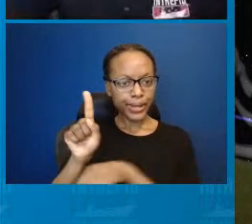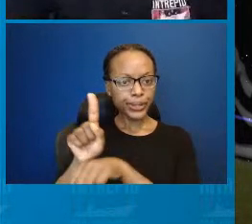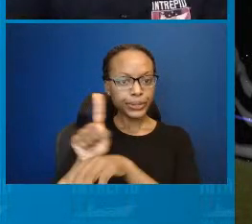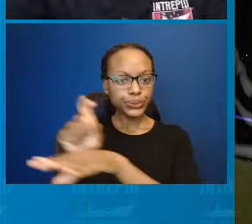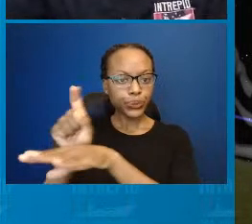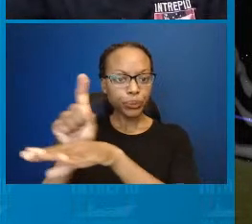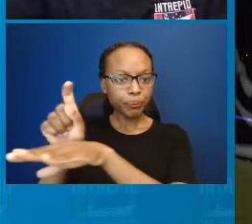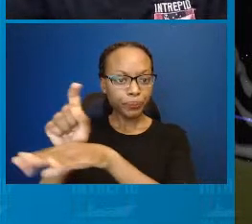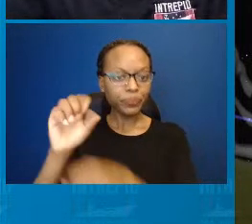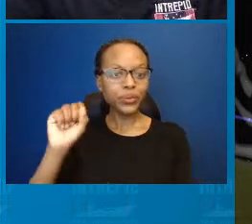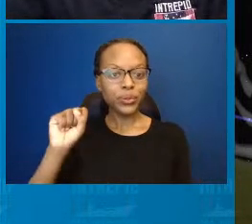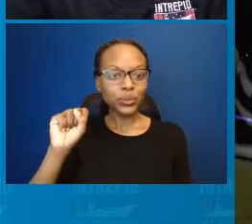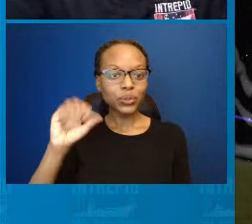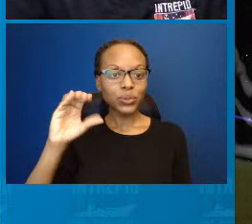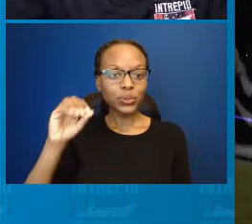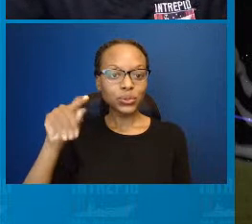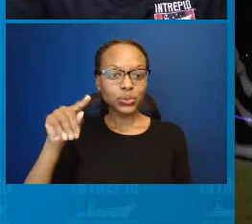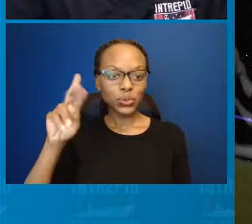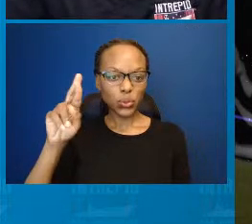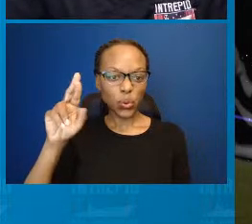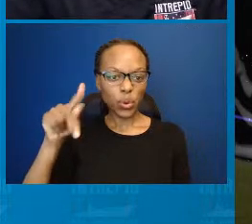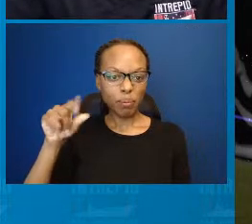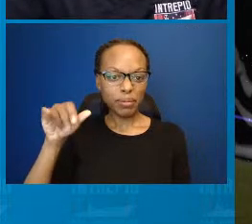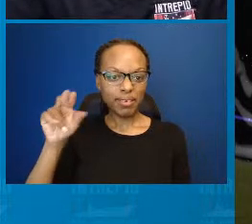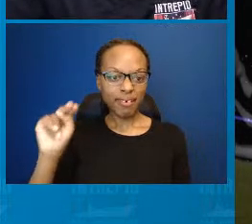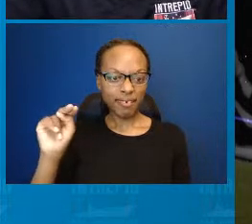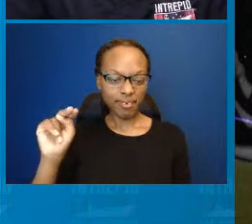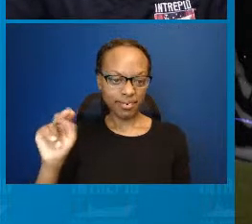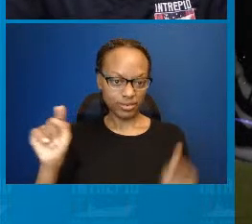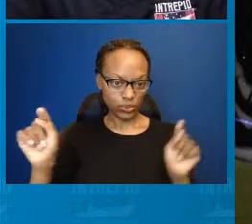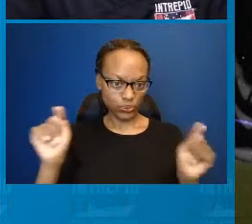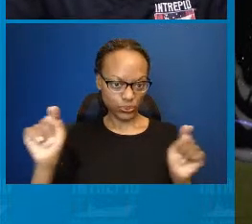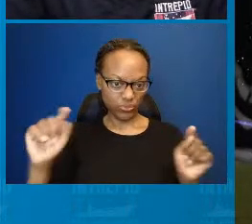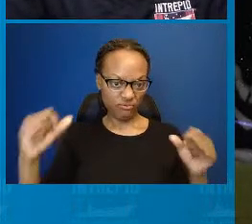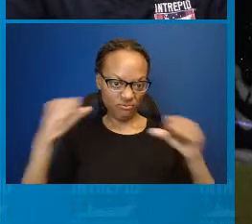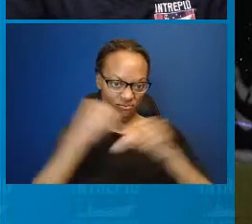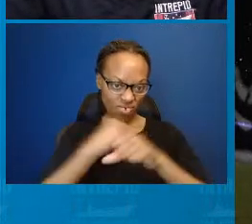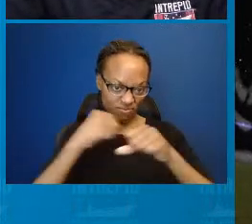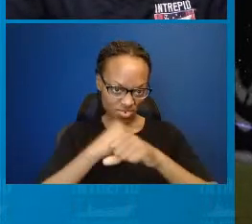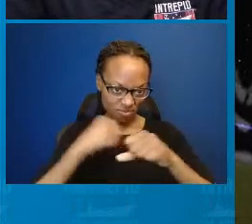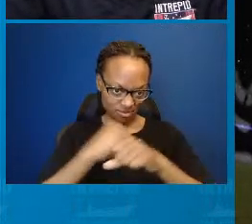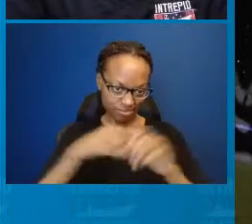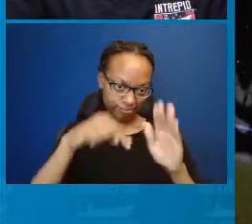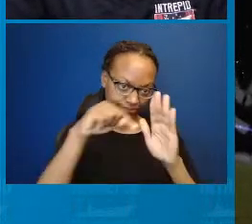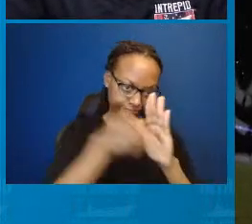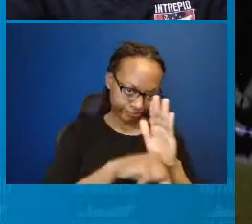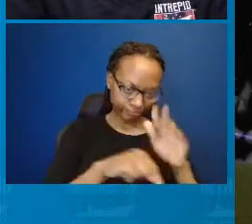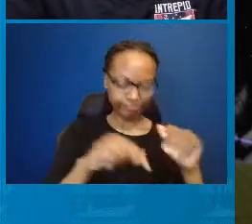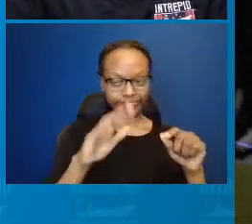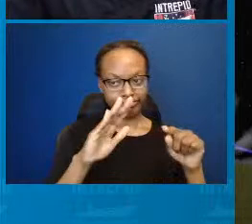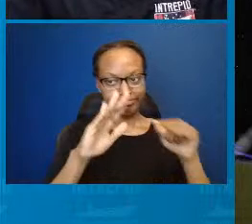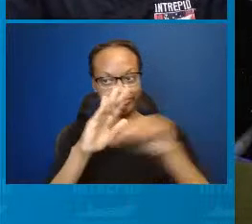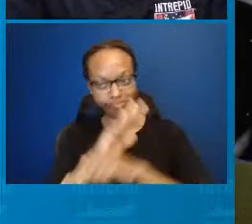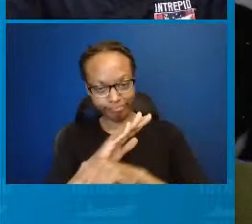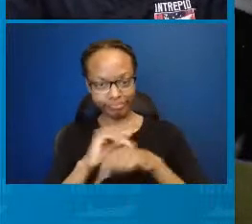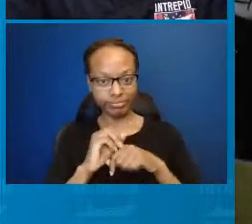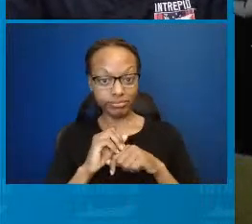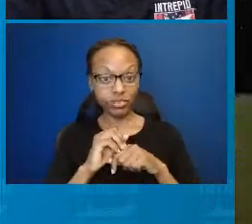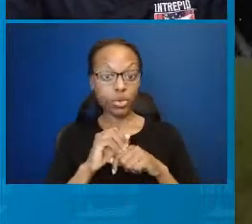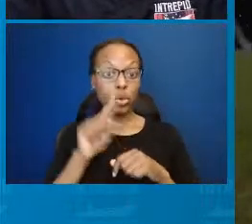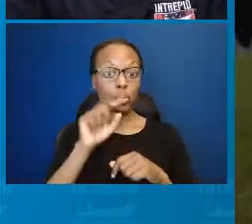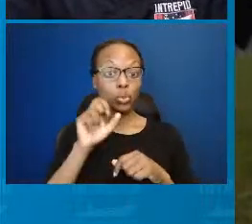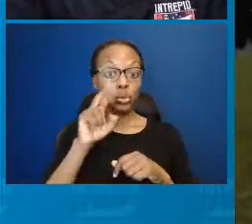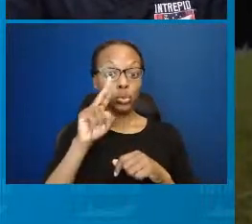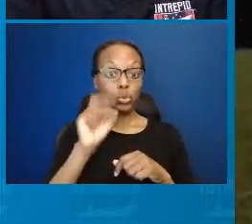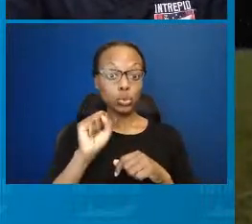more trouble, so he put them in opposite parts of the sky. So actually, if